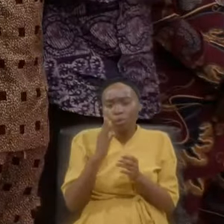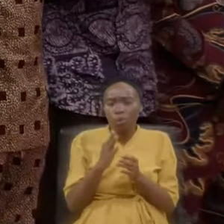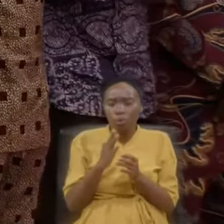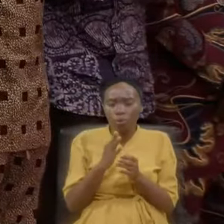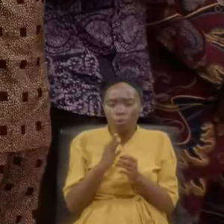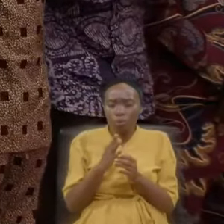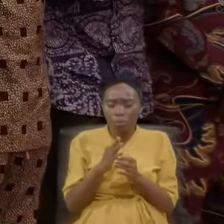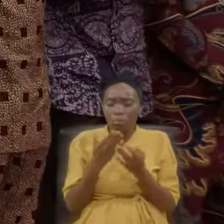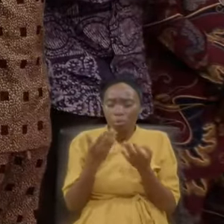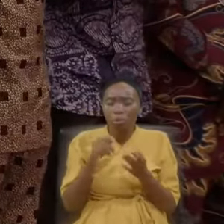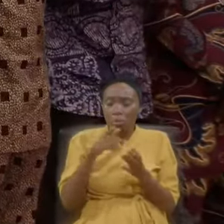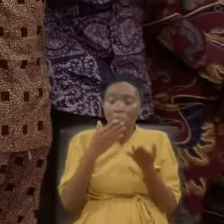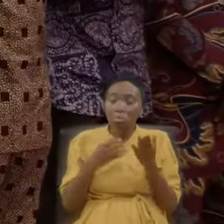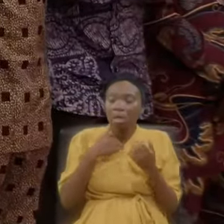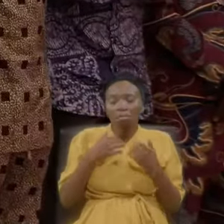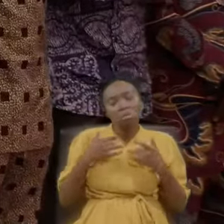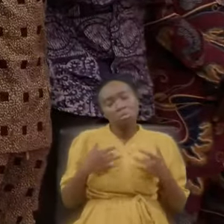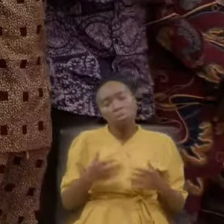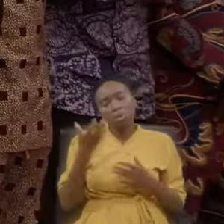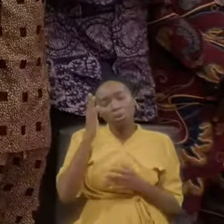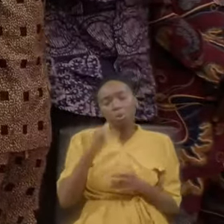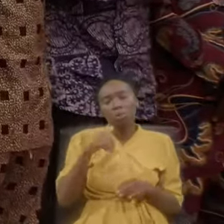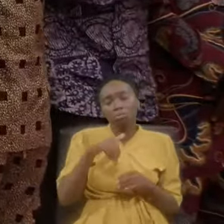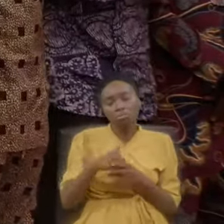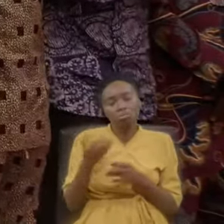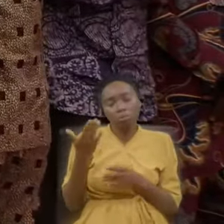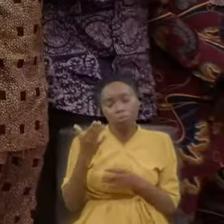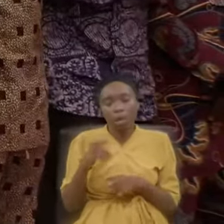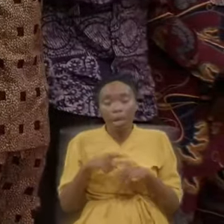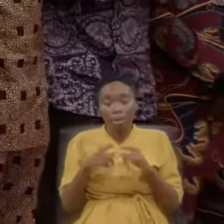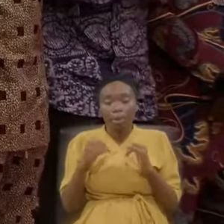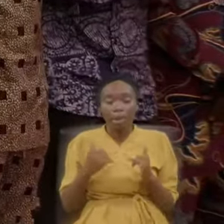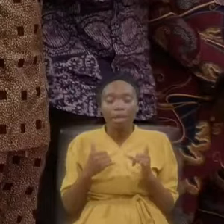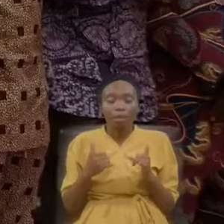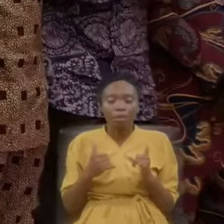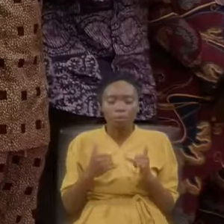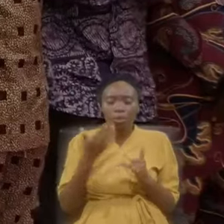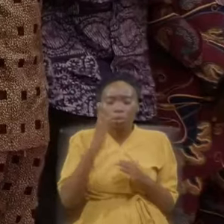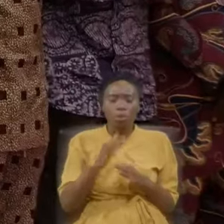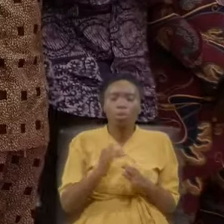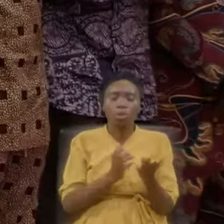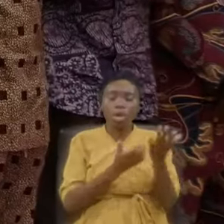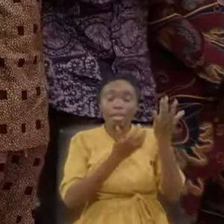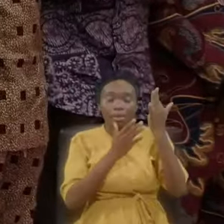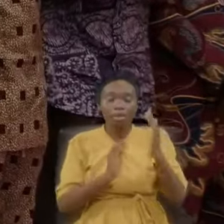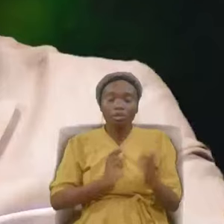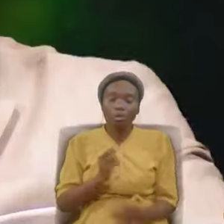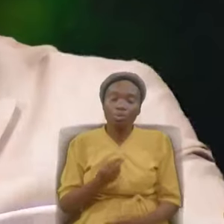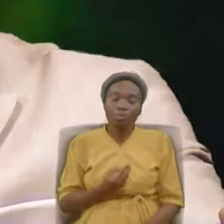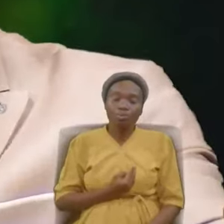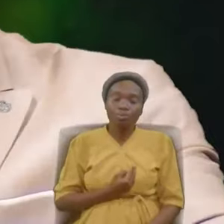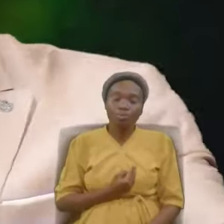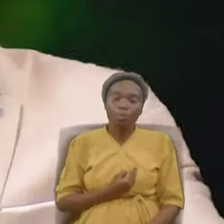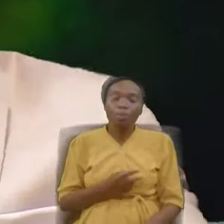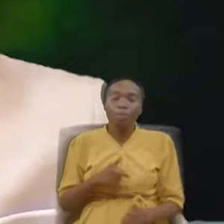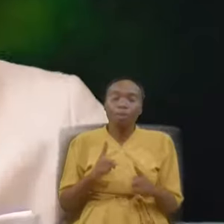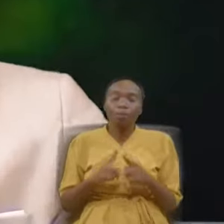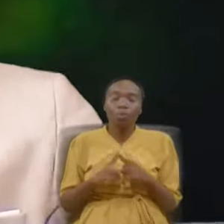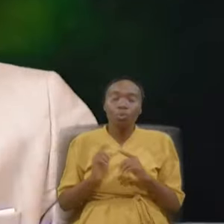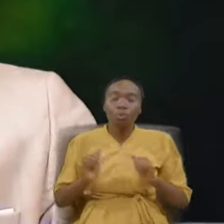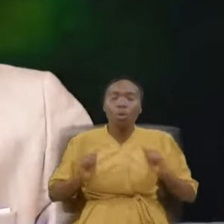have disappointed God in the past, but right now, God is expecting us to